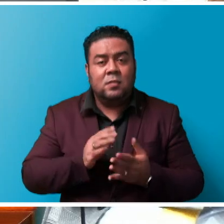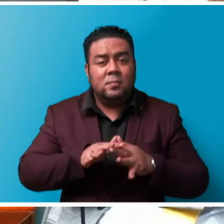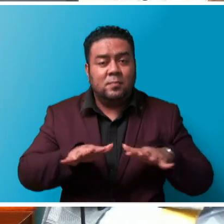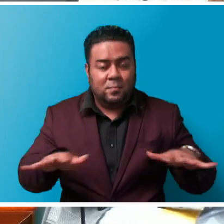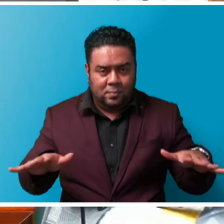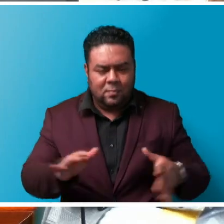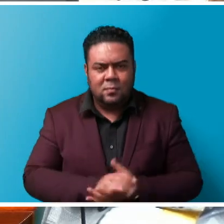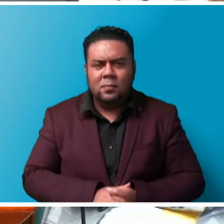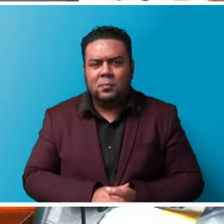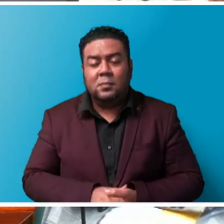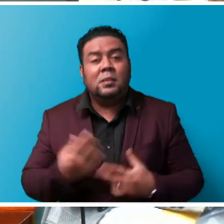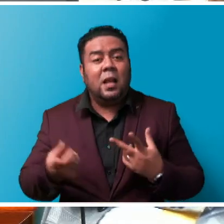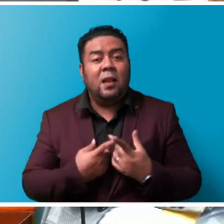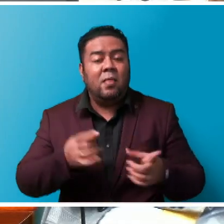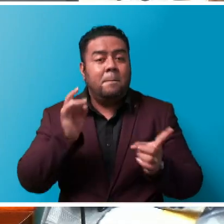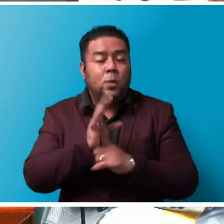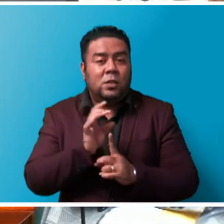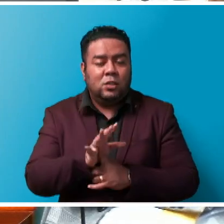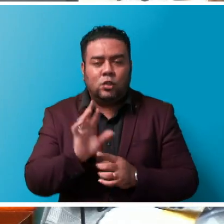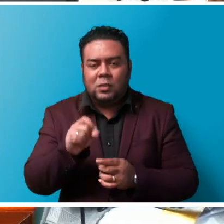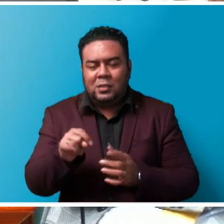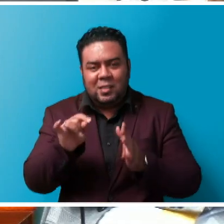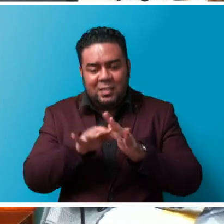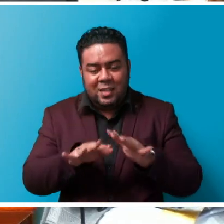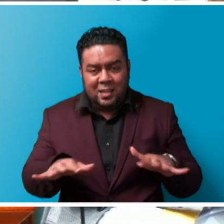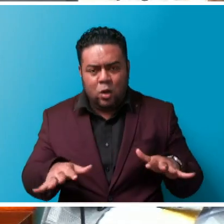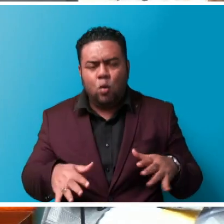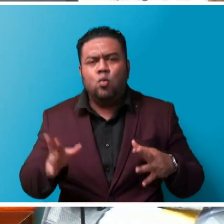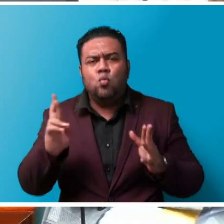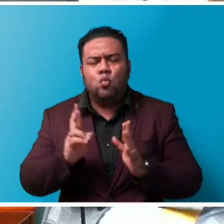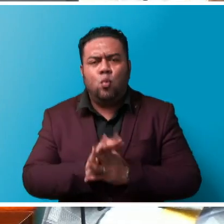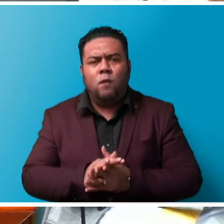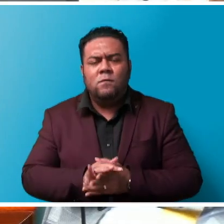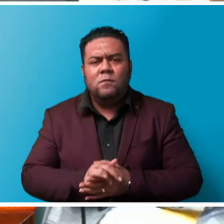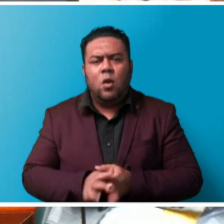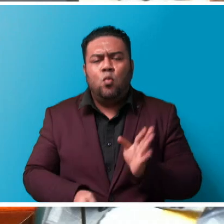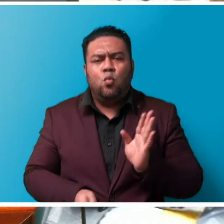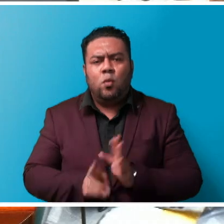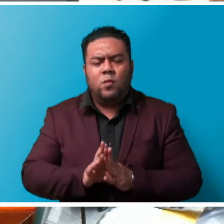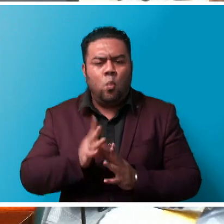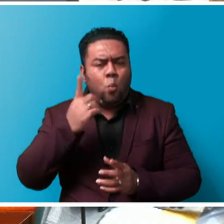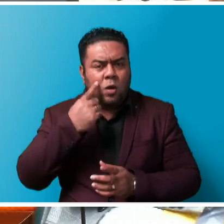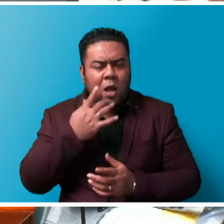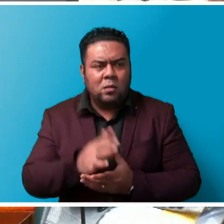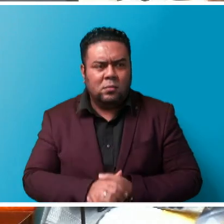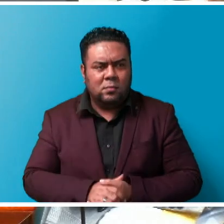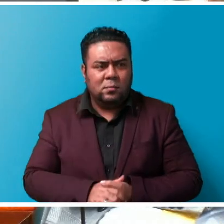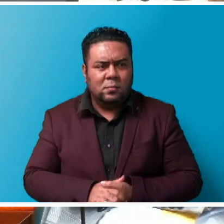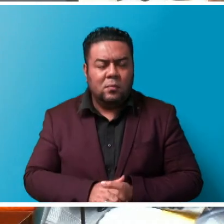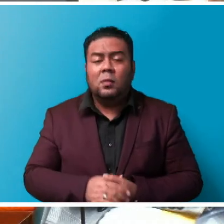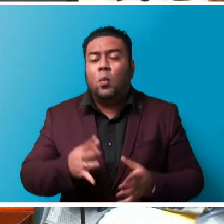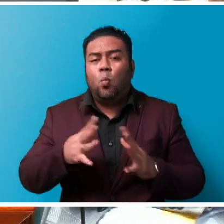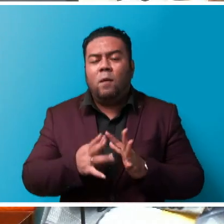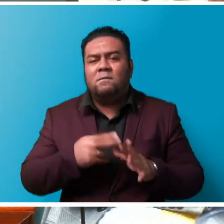Another key issue is the leakage in terms of reduction of non-revenue water, which is termed as such. WEF